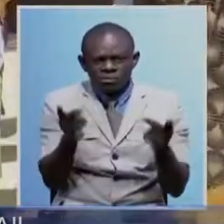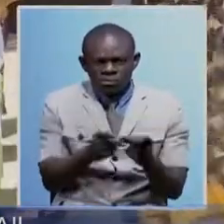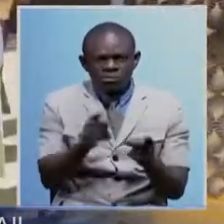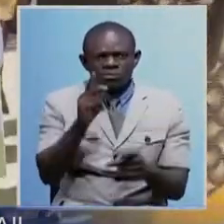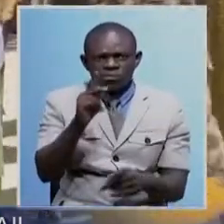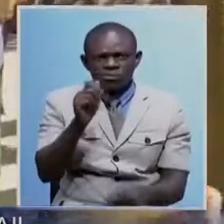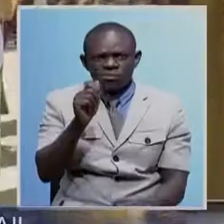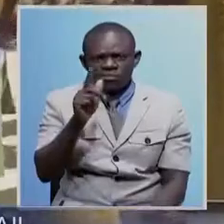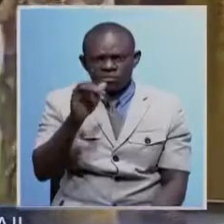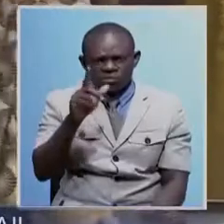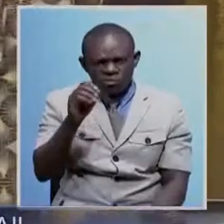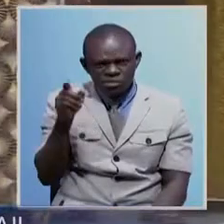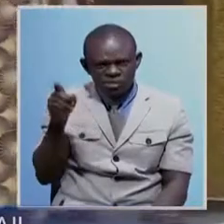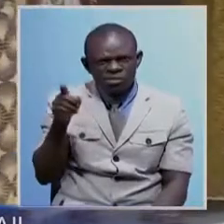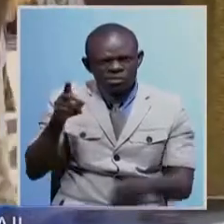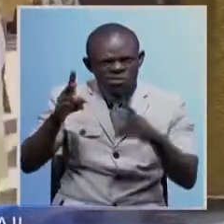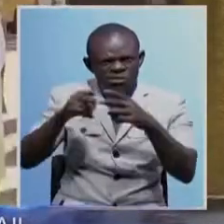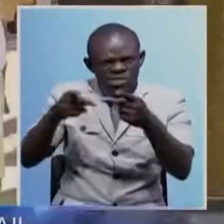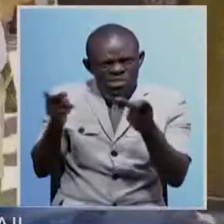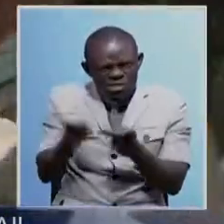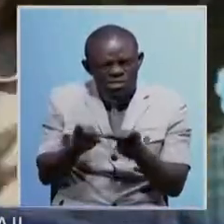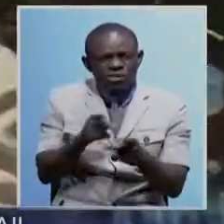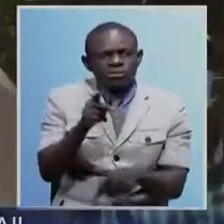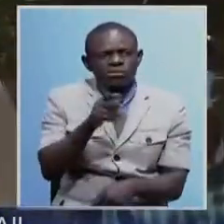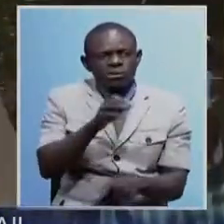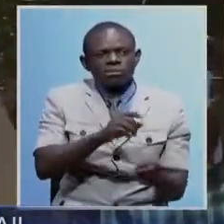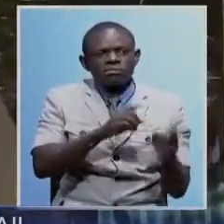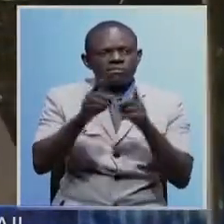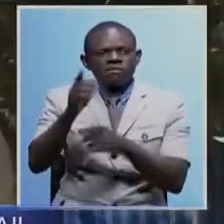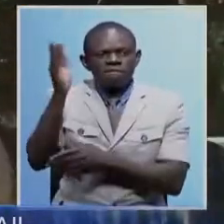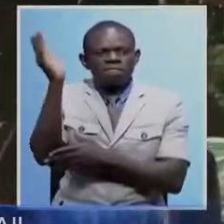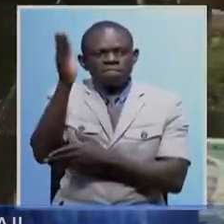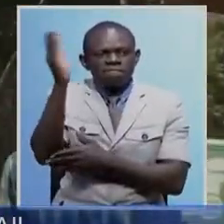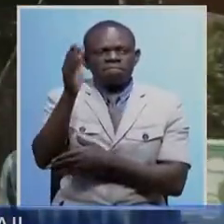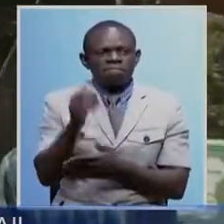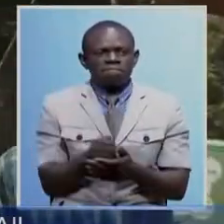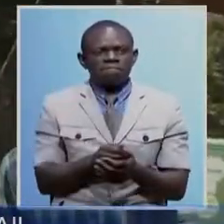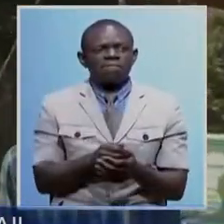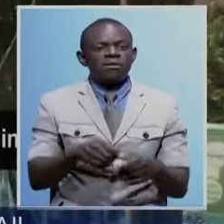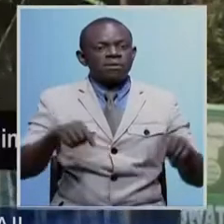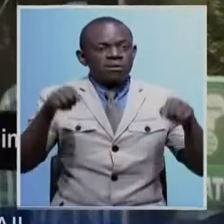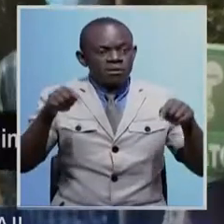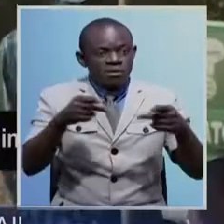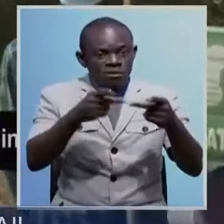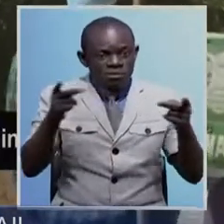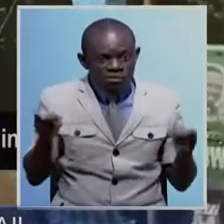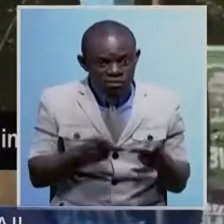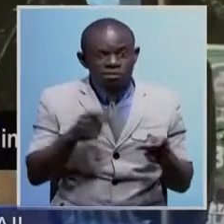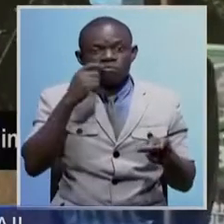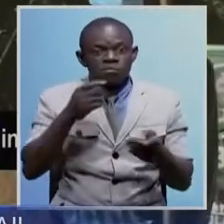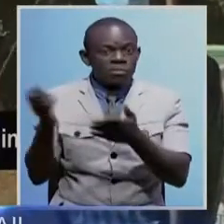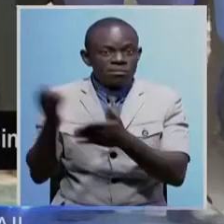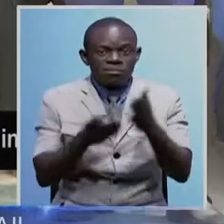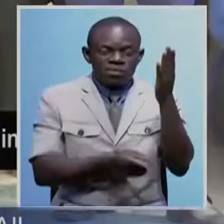community along the Chingola Sorwezi Road, to converse for votes. Development is shining. Yes, Kalilo. I'm a light